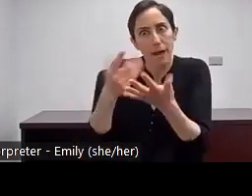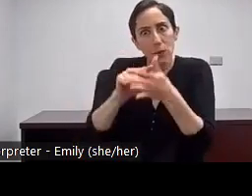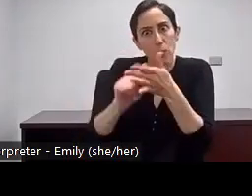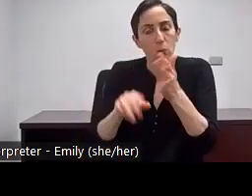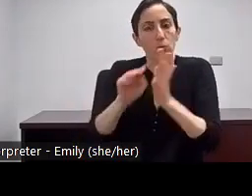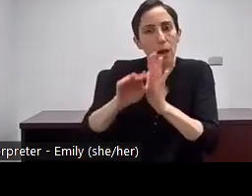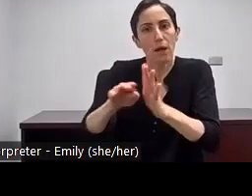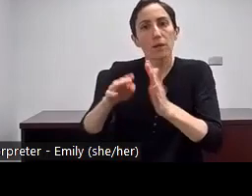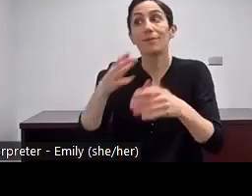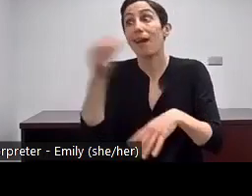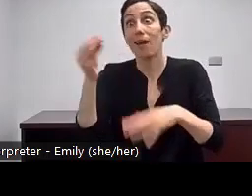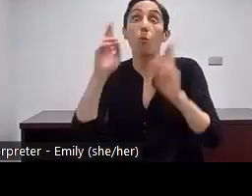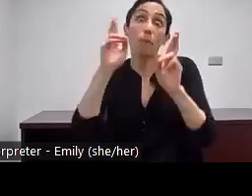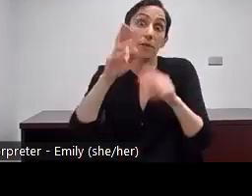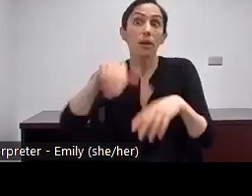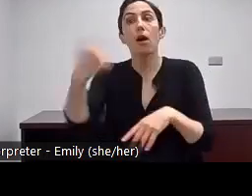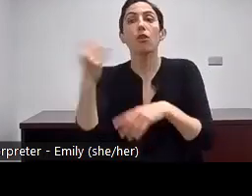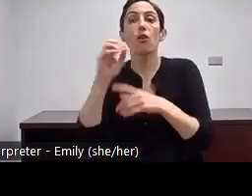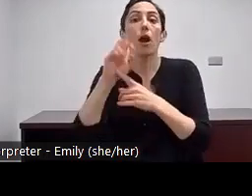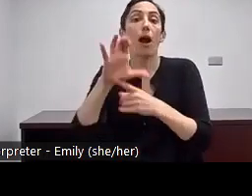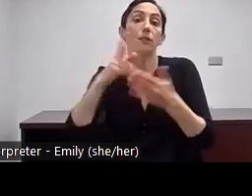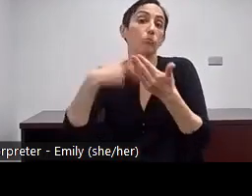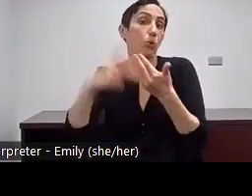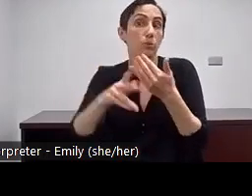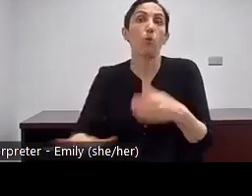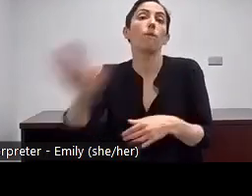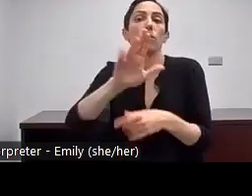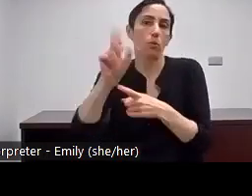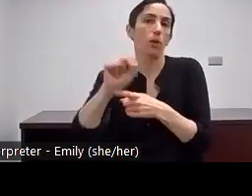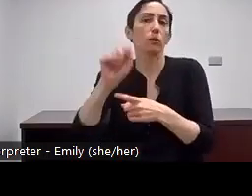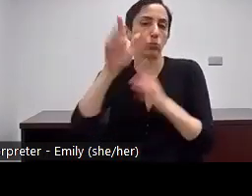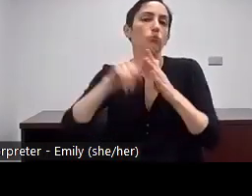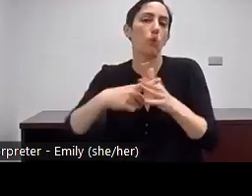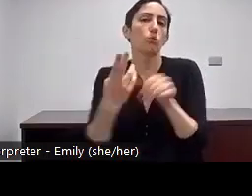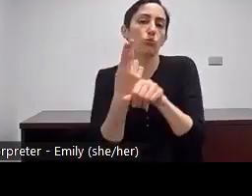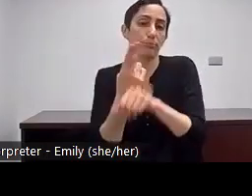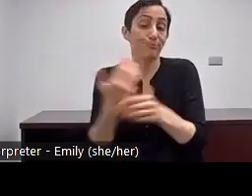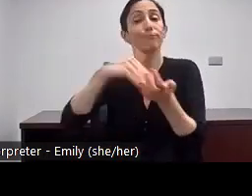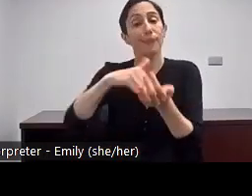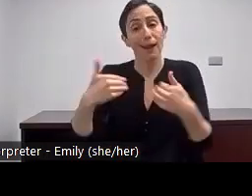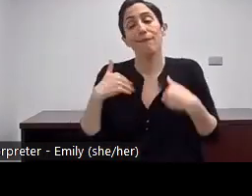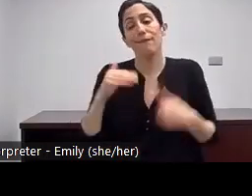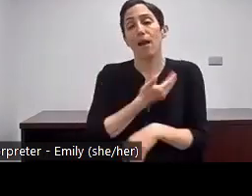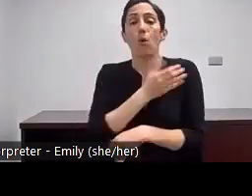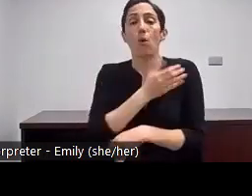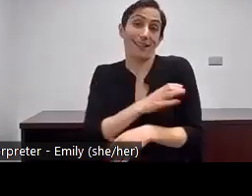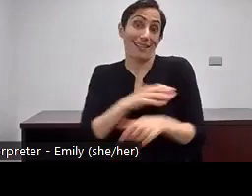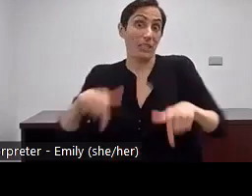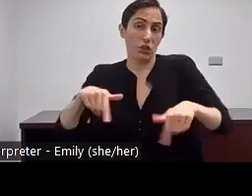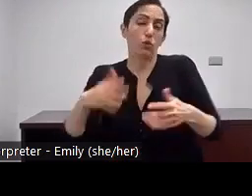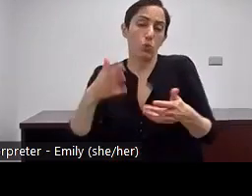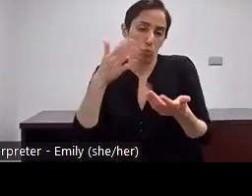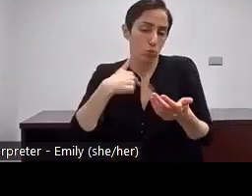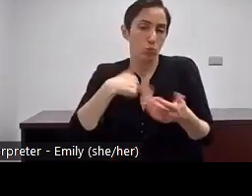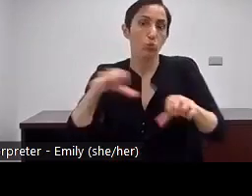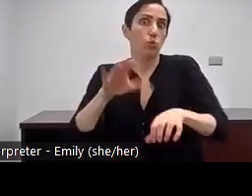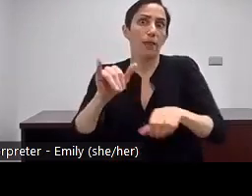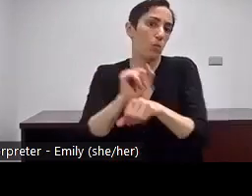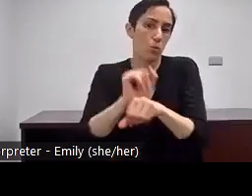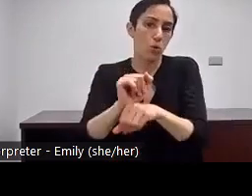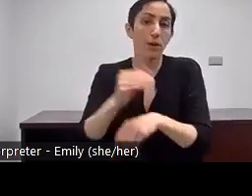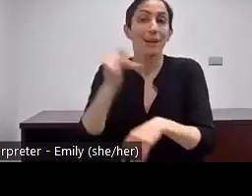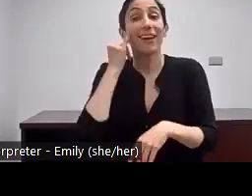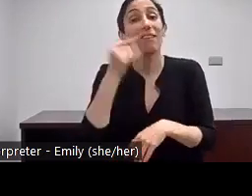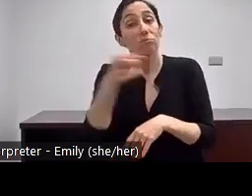across the country. Again, we have our clinic here, so we are doing this here already. And if you have loved ones who need to